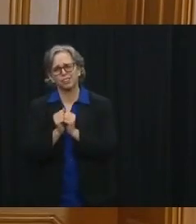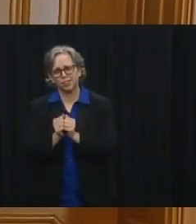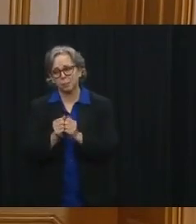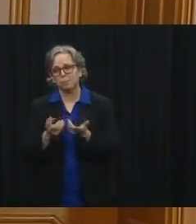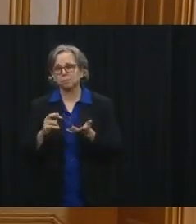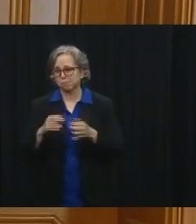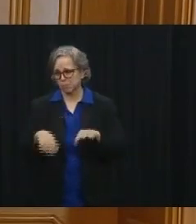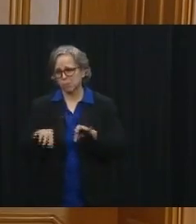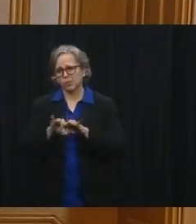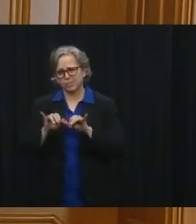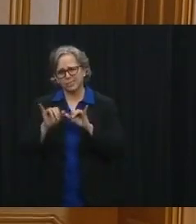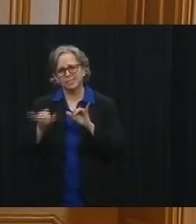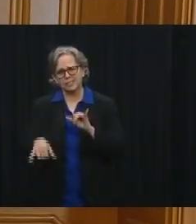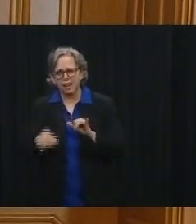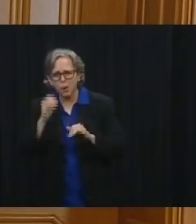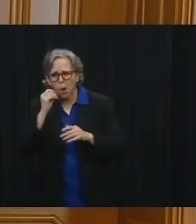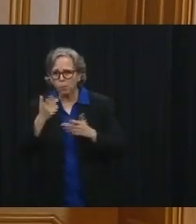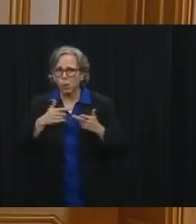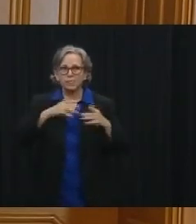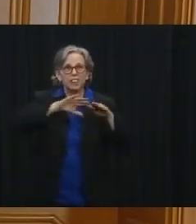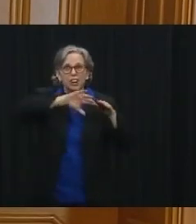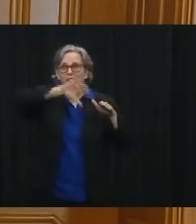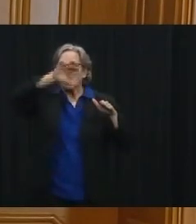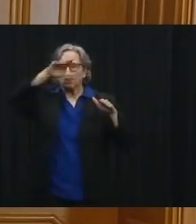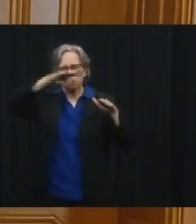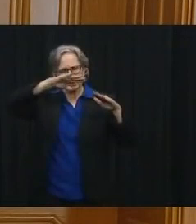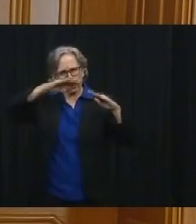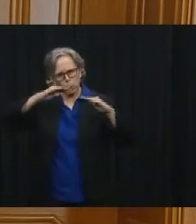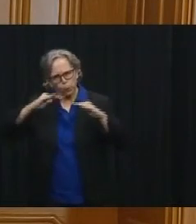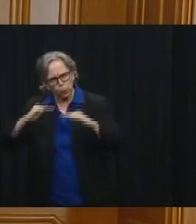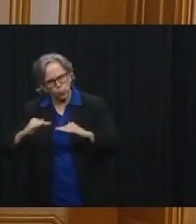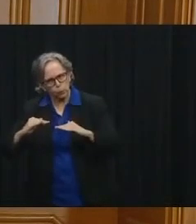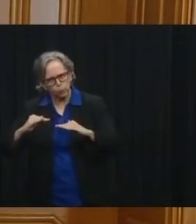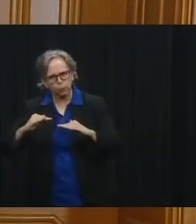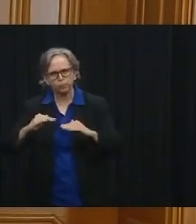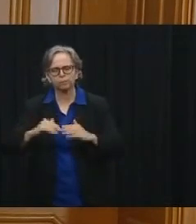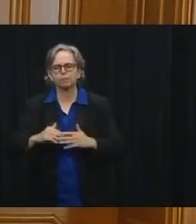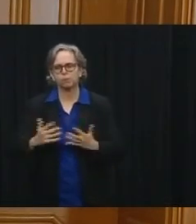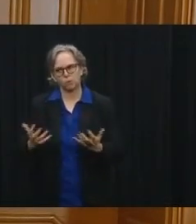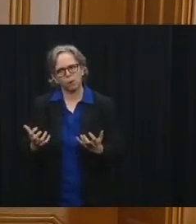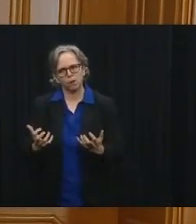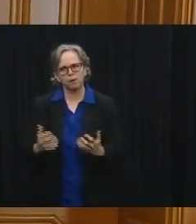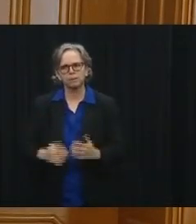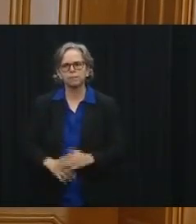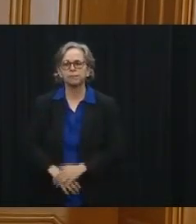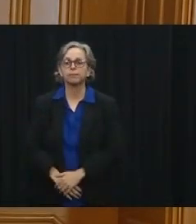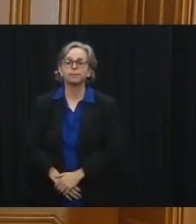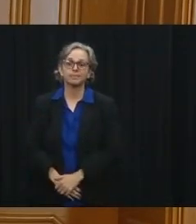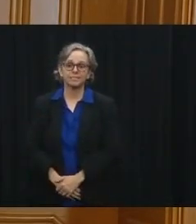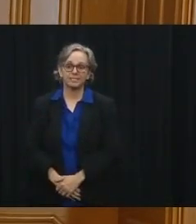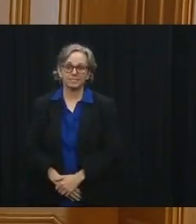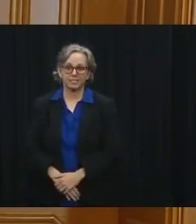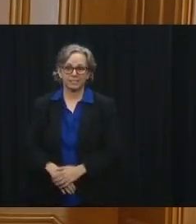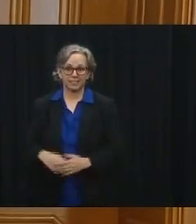flatten the curve of the pandemic. These are tagged with hashtag